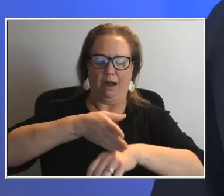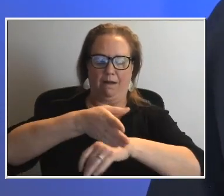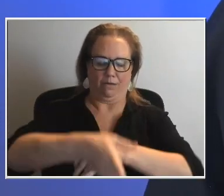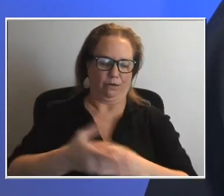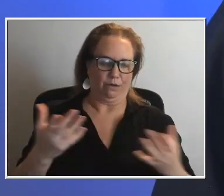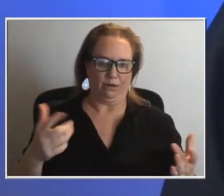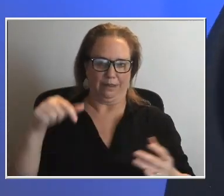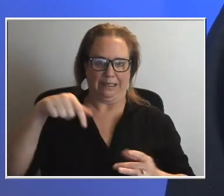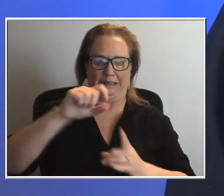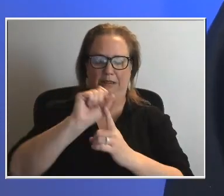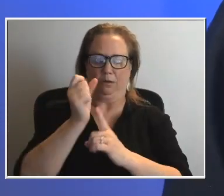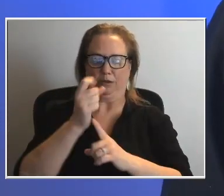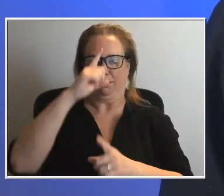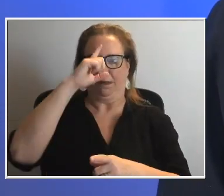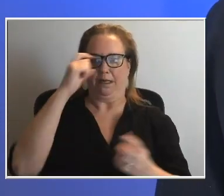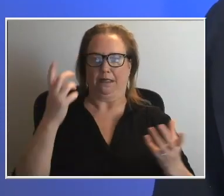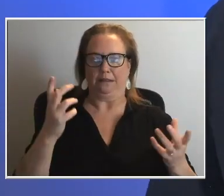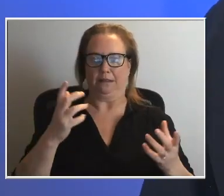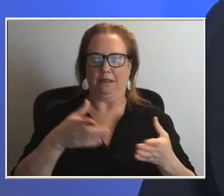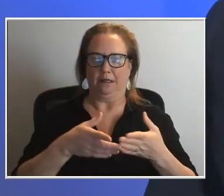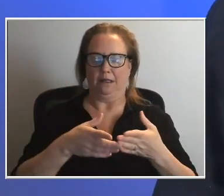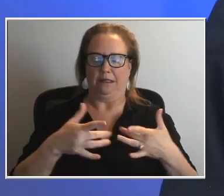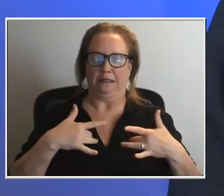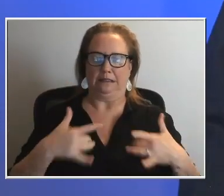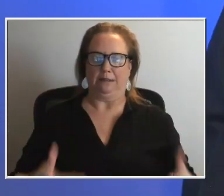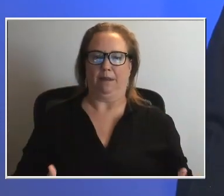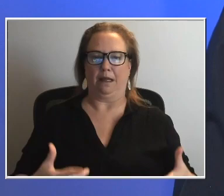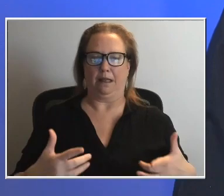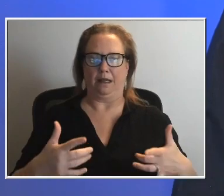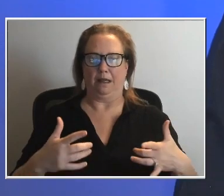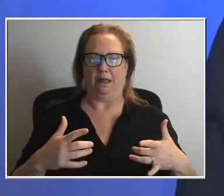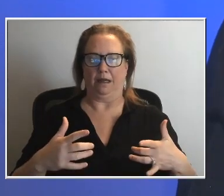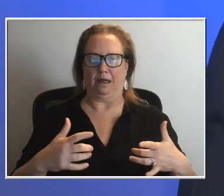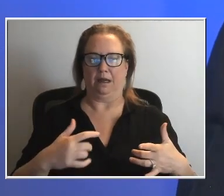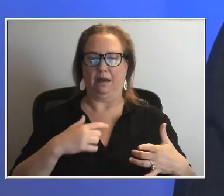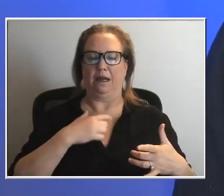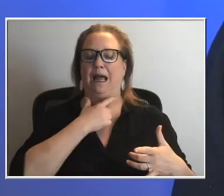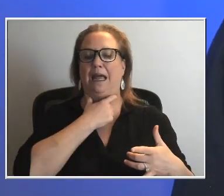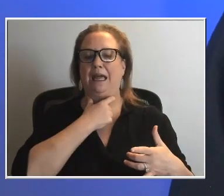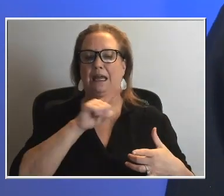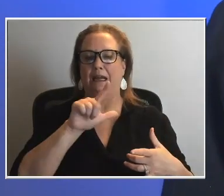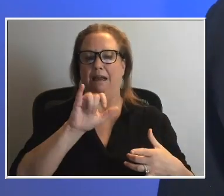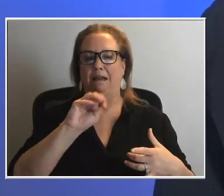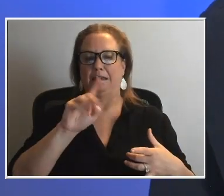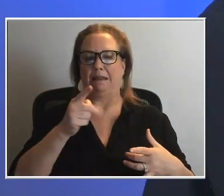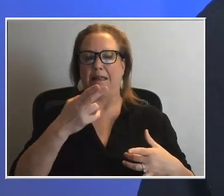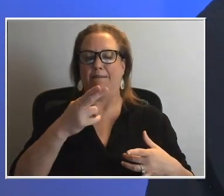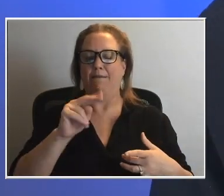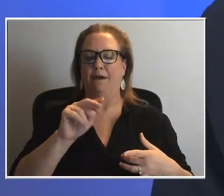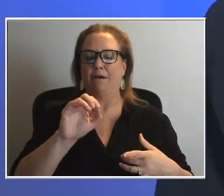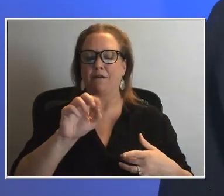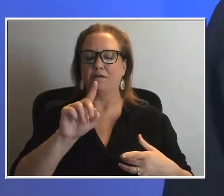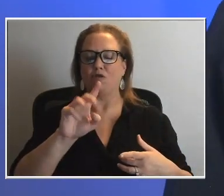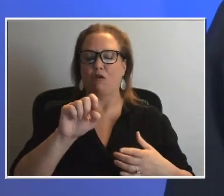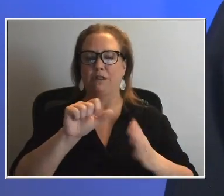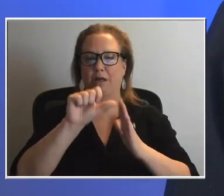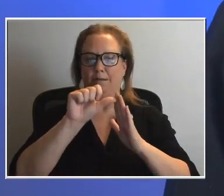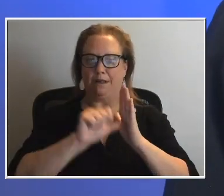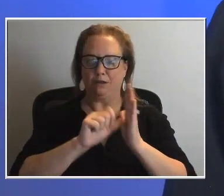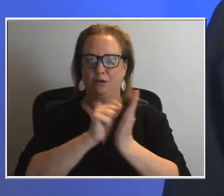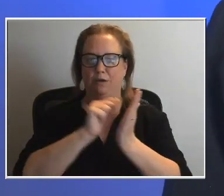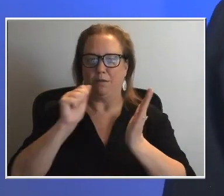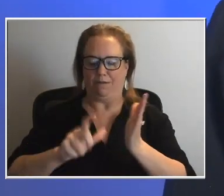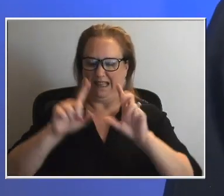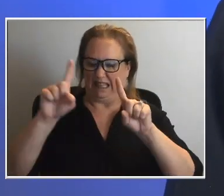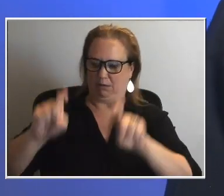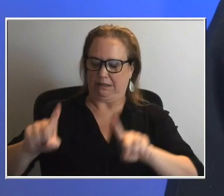this, because, you know, generally speaking, with you know, because I had lymph nodes that needed to be removed, and they were tested, and you know, to see if,